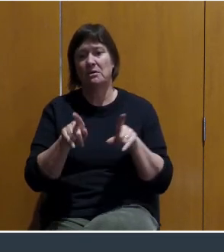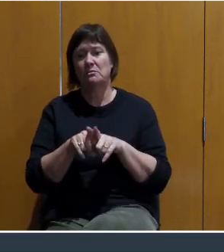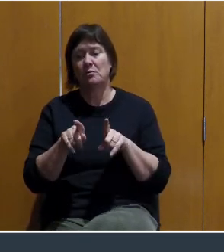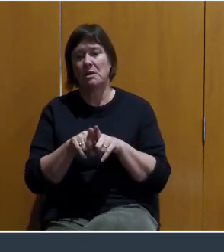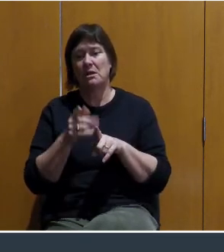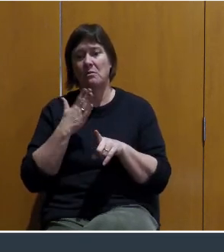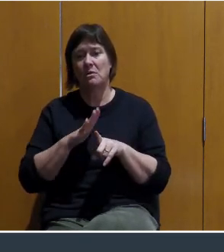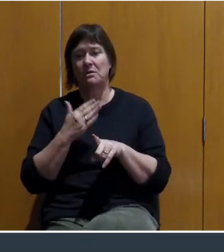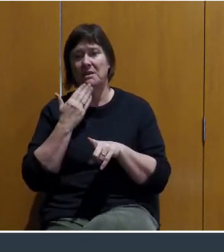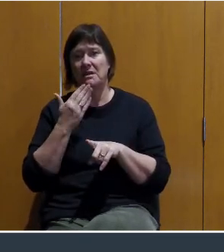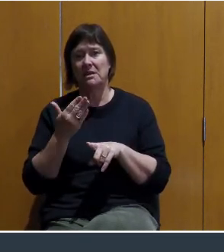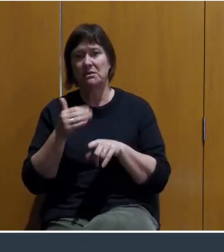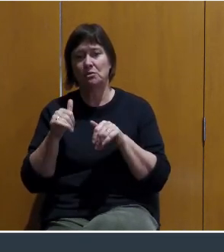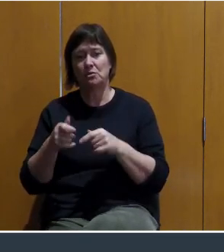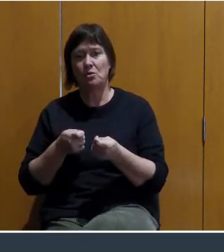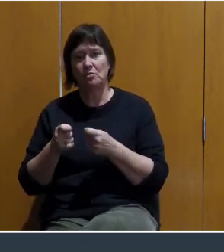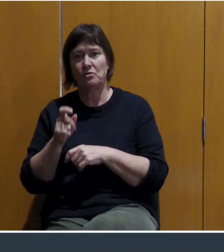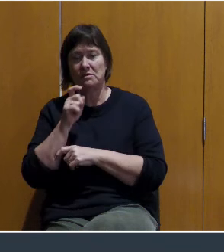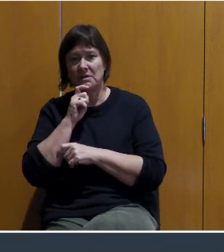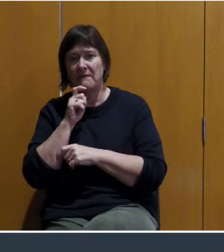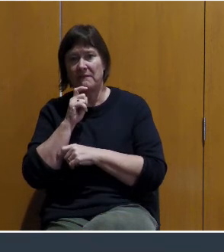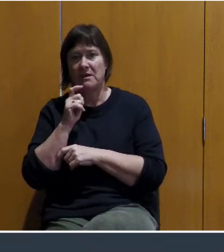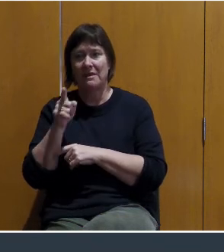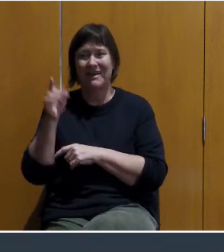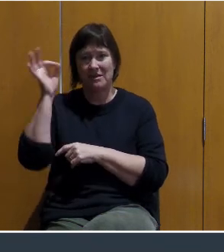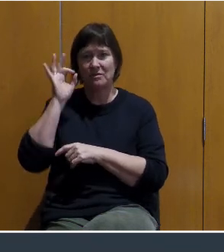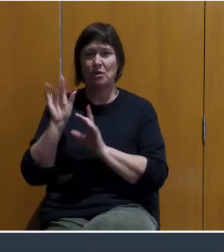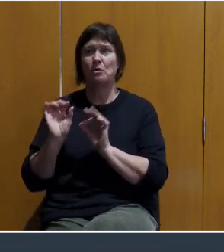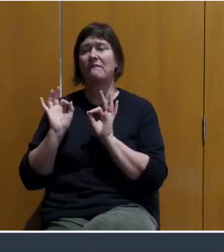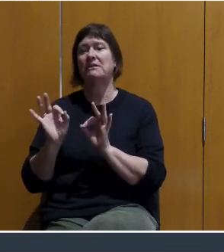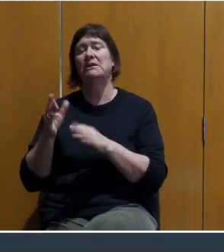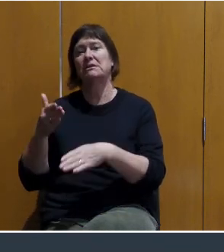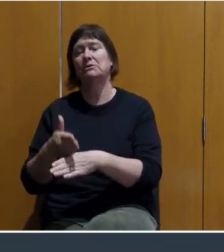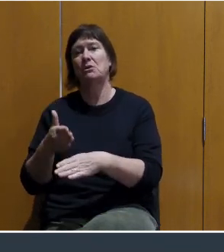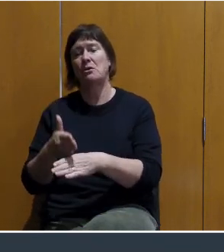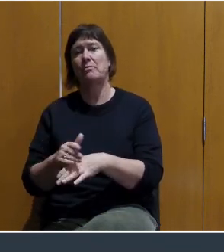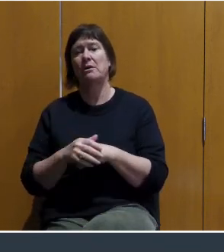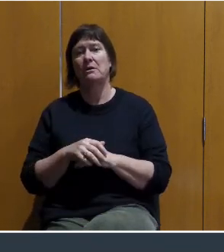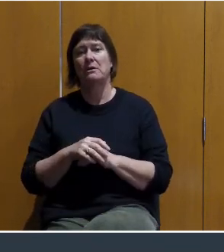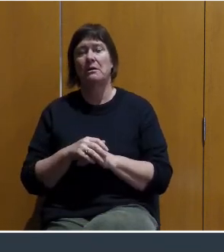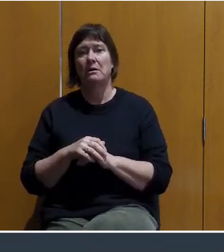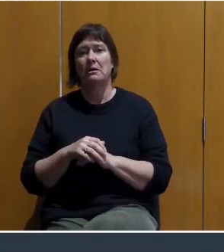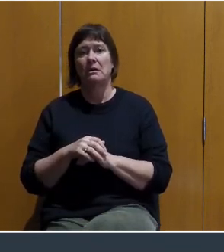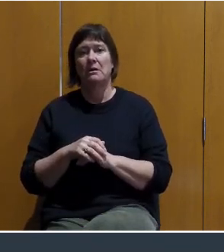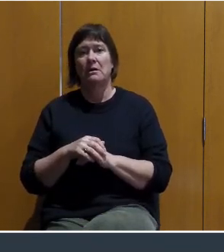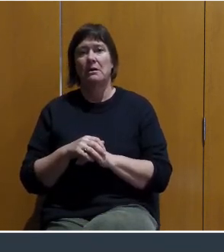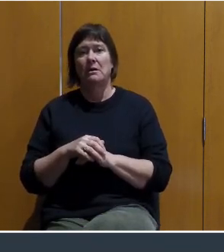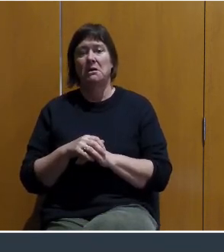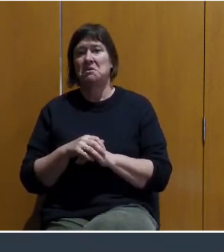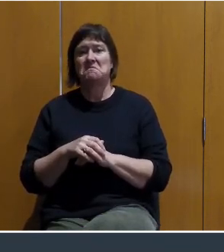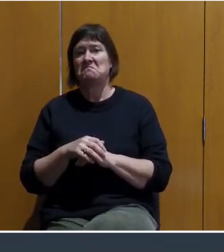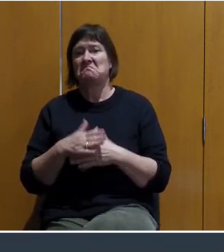staff for the council, because I think they do a fantastic job. I certainly don't come across many issues